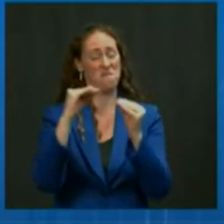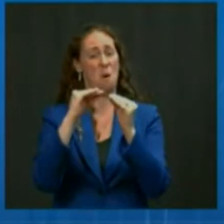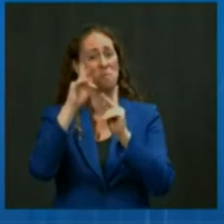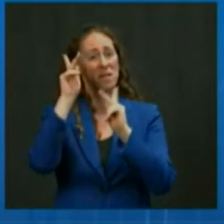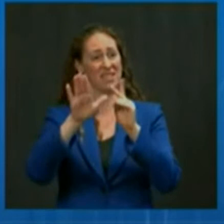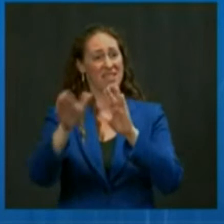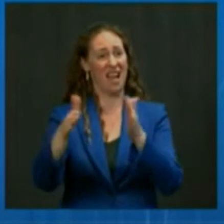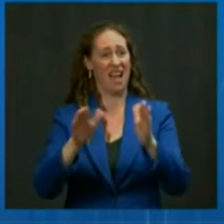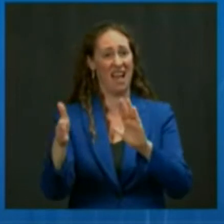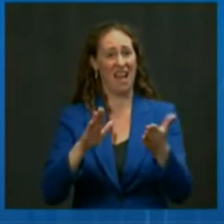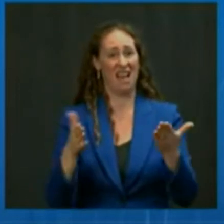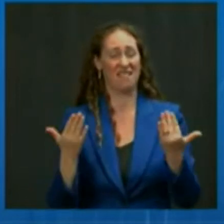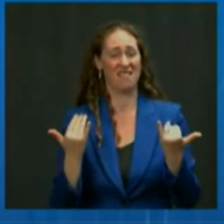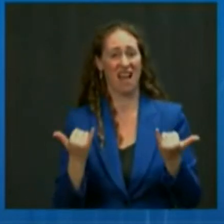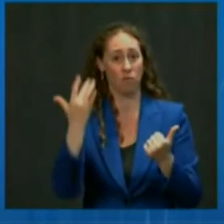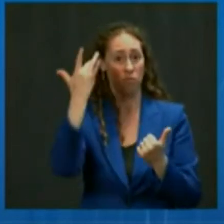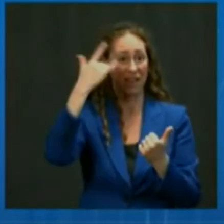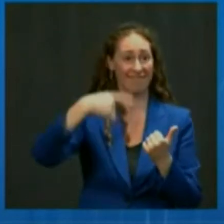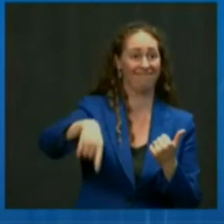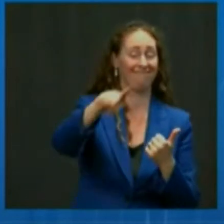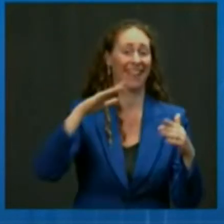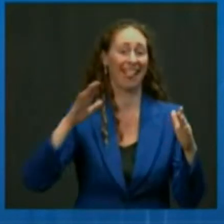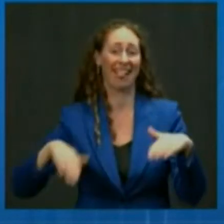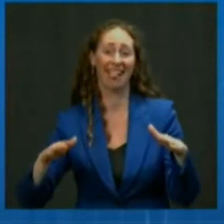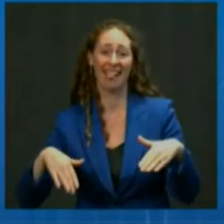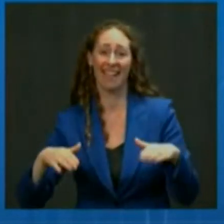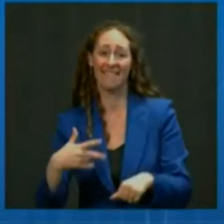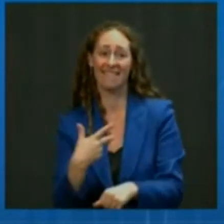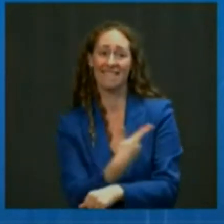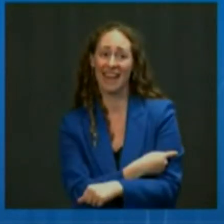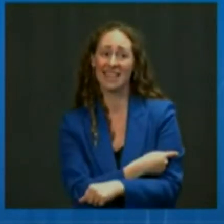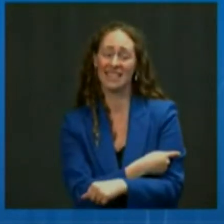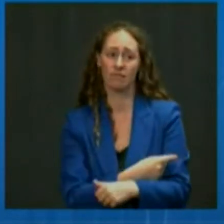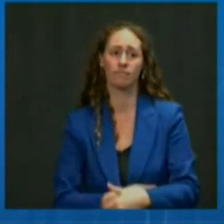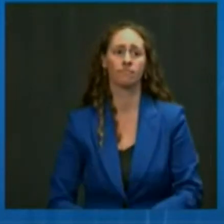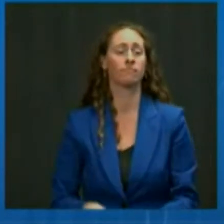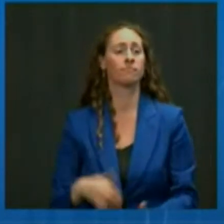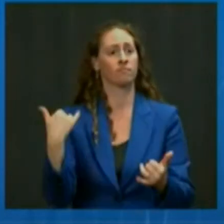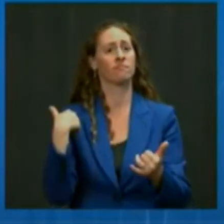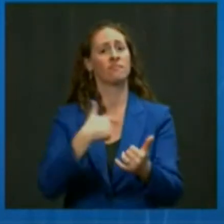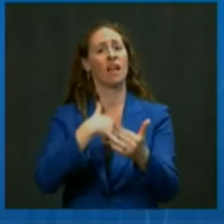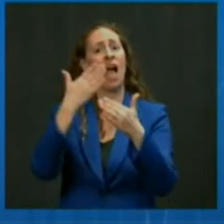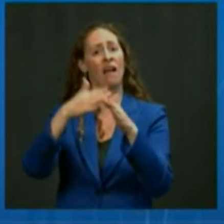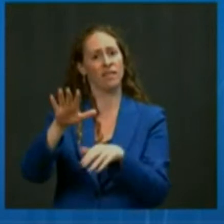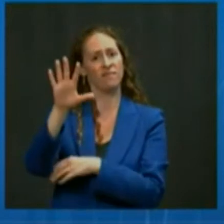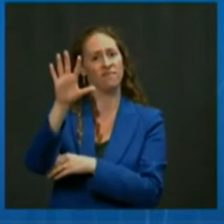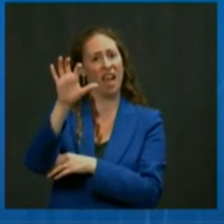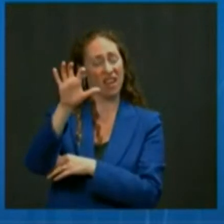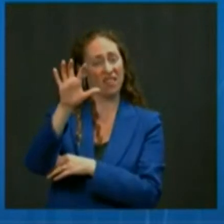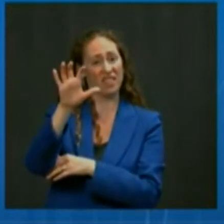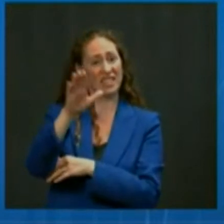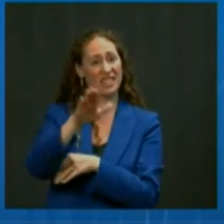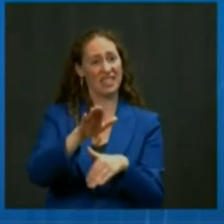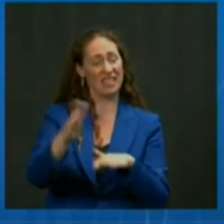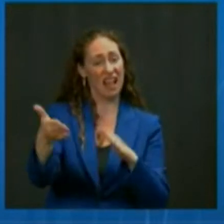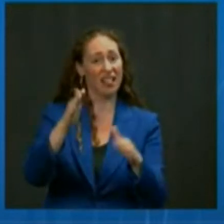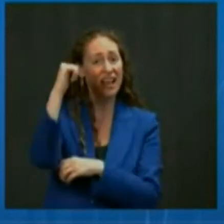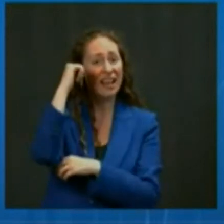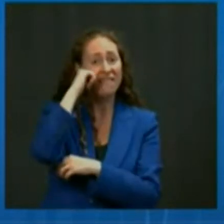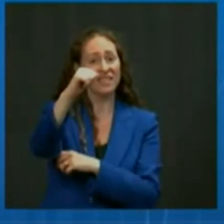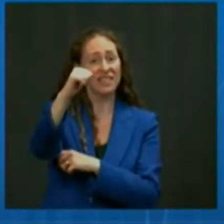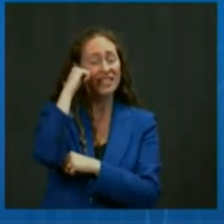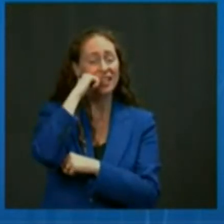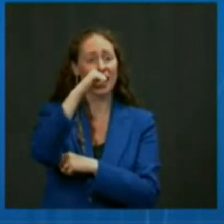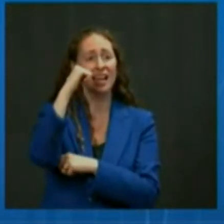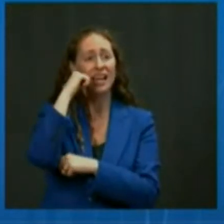COVID-19. We are currently averaging over 500 COVID-19 deaths per day, and these remain